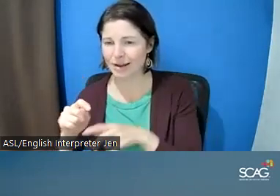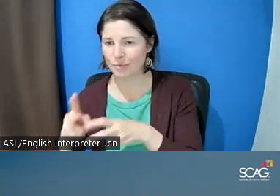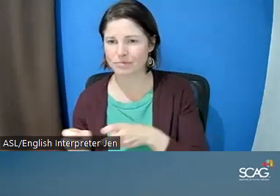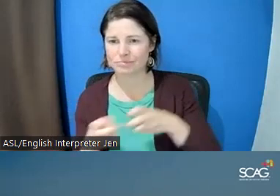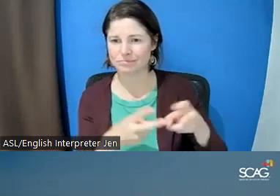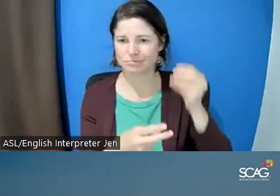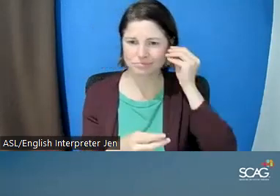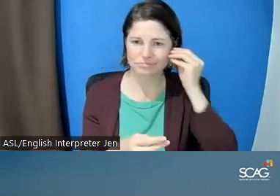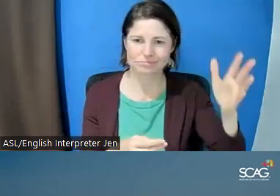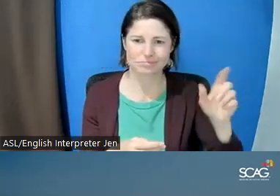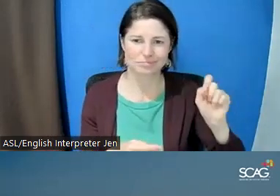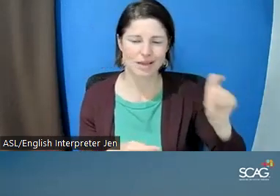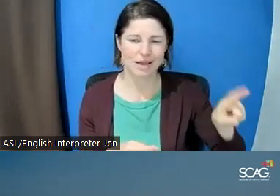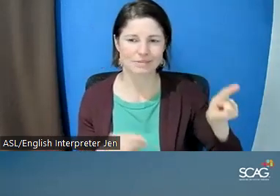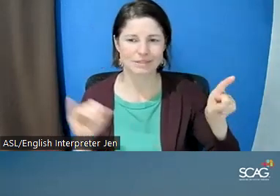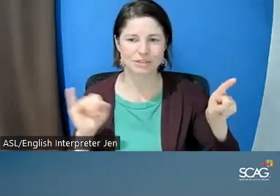head.